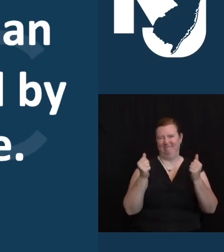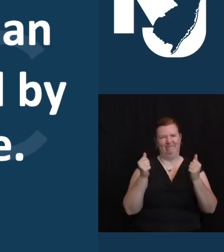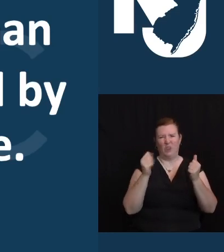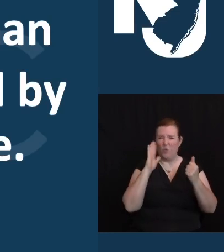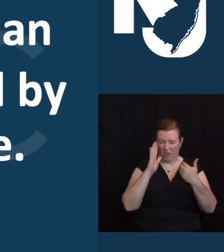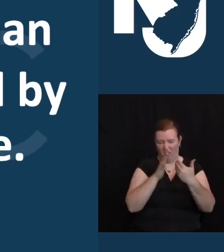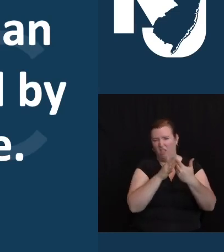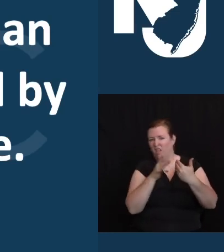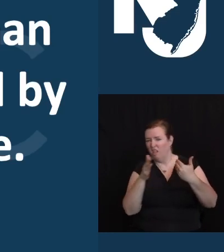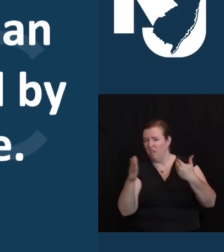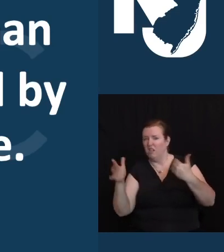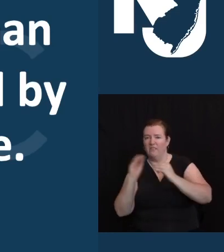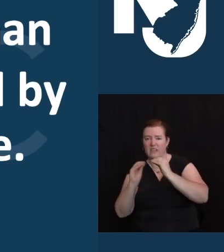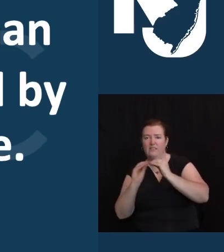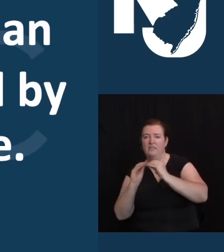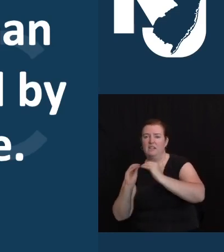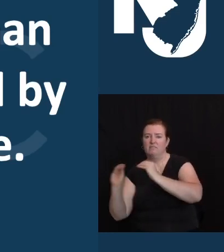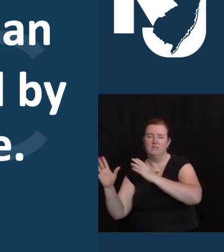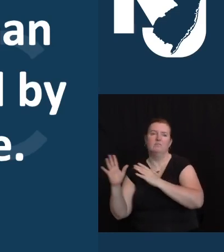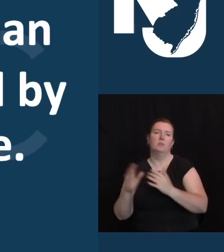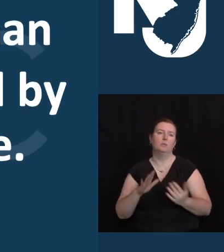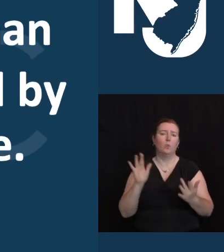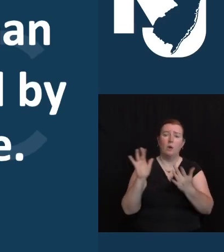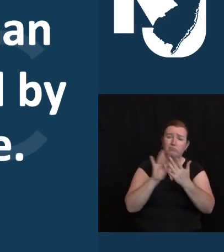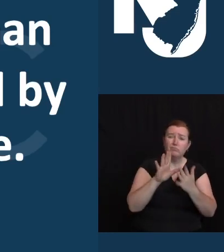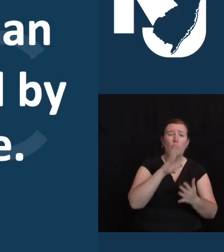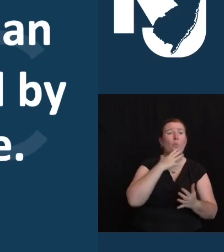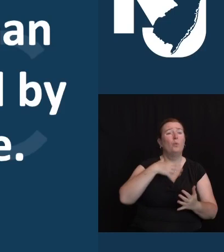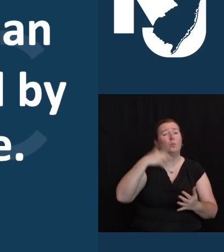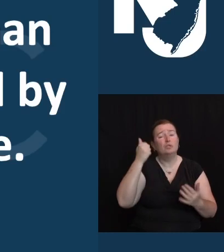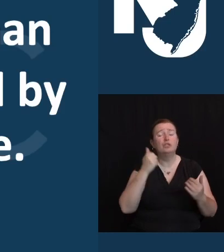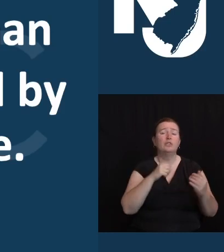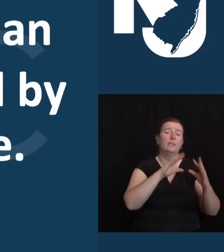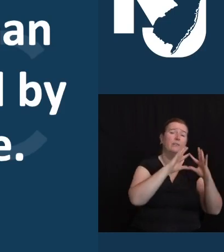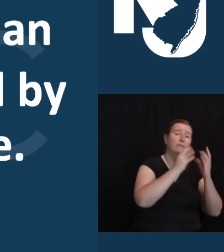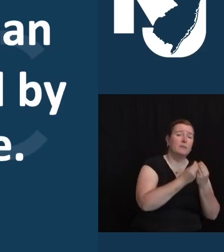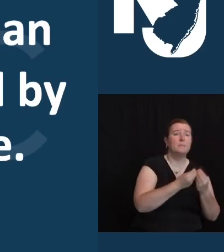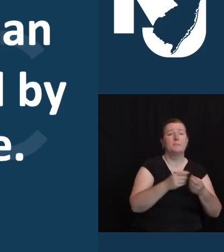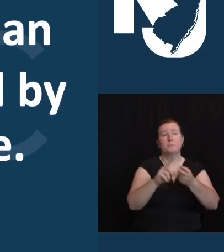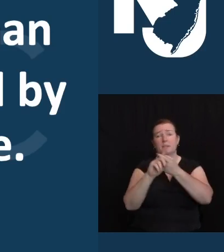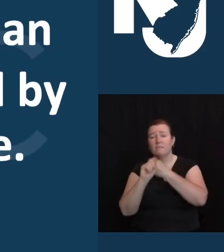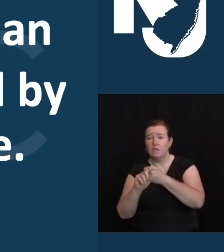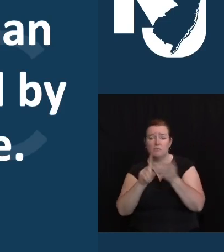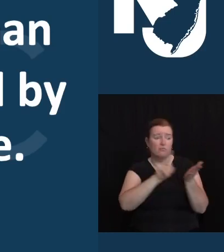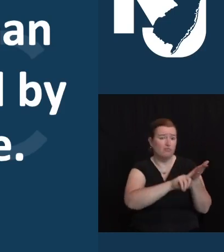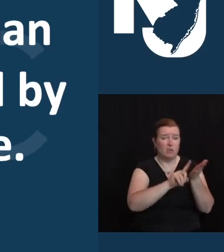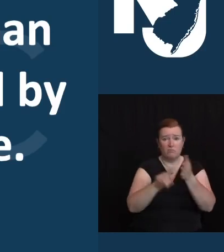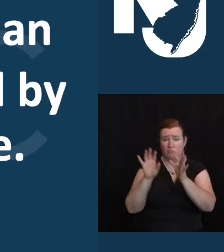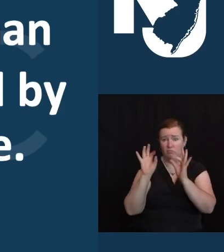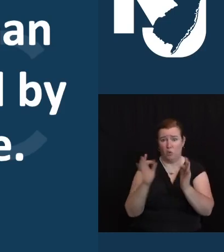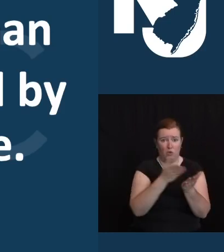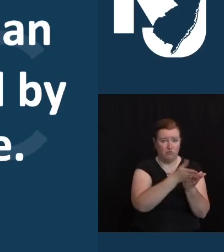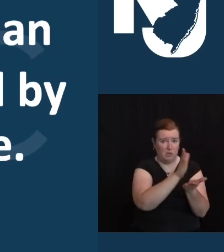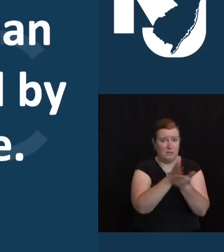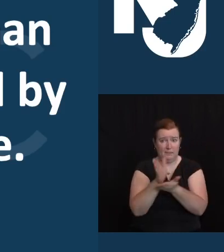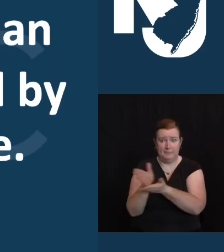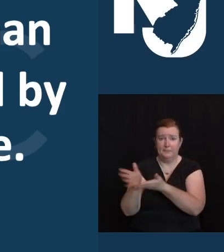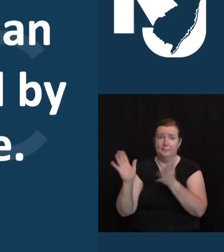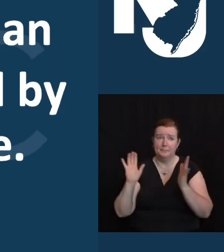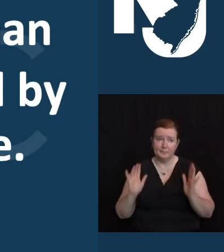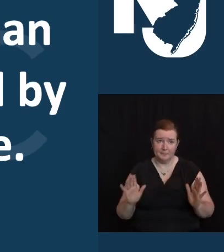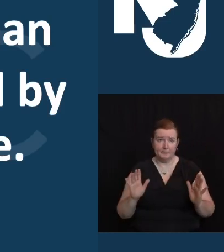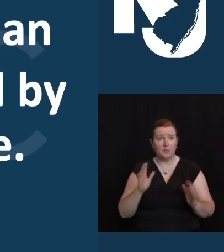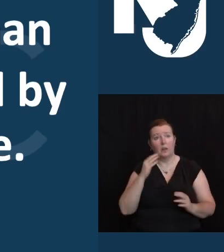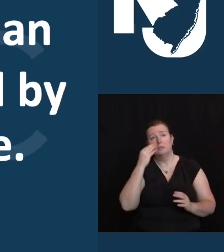stay close during this. Next, I want to speak to another area we have asked for everyone's patience, continued patience, and that is